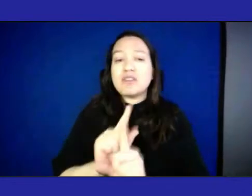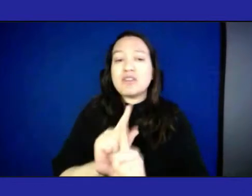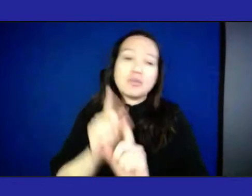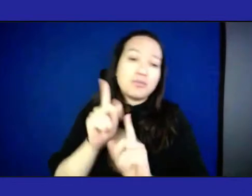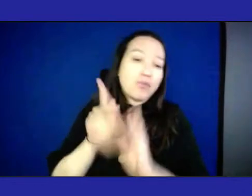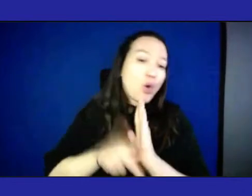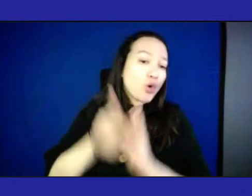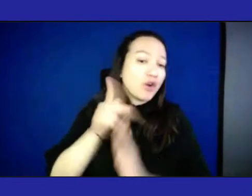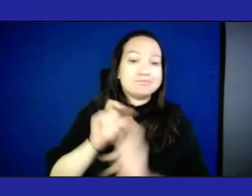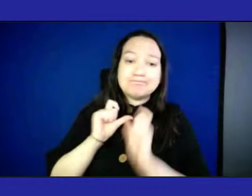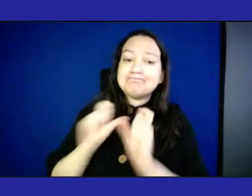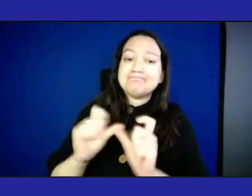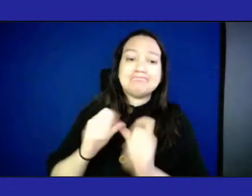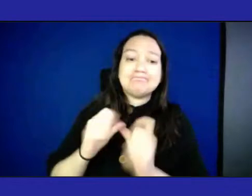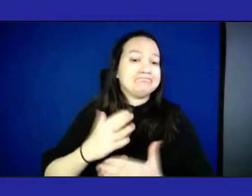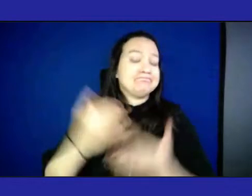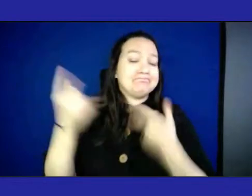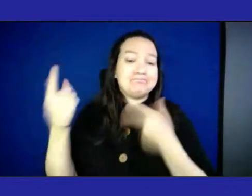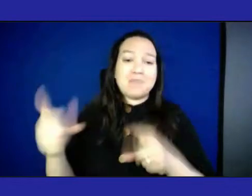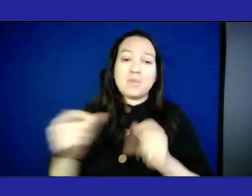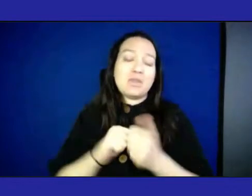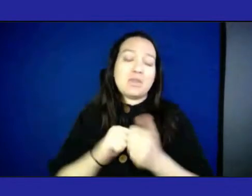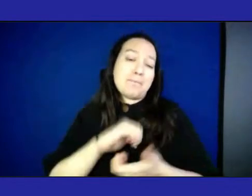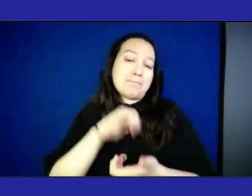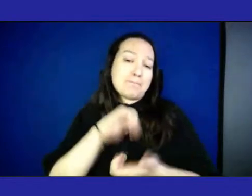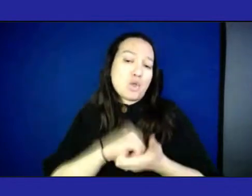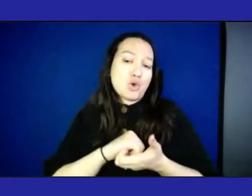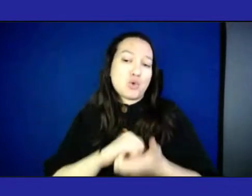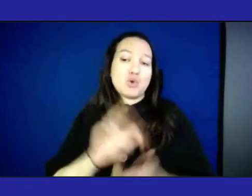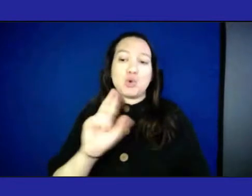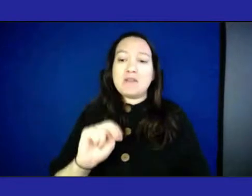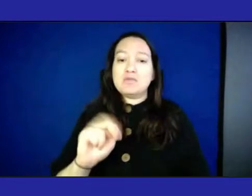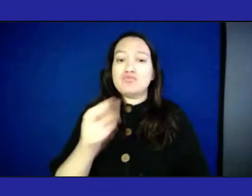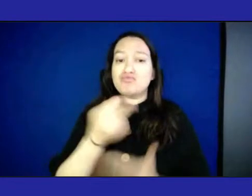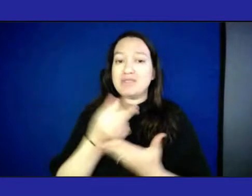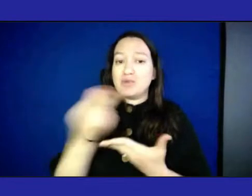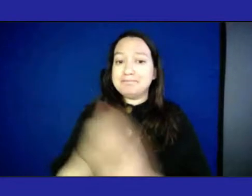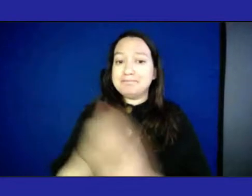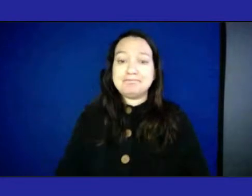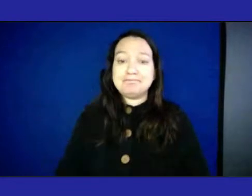also happening in partnership with Human Resources.